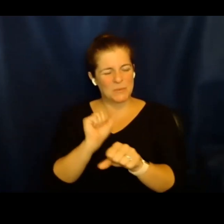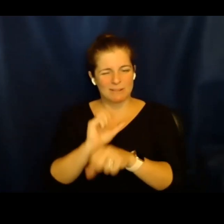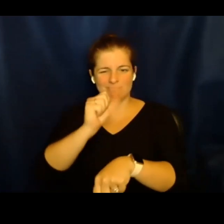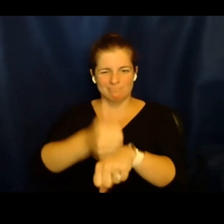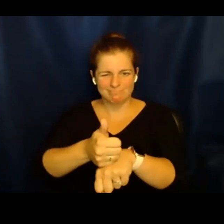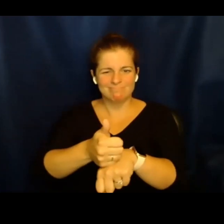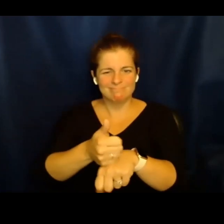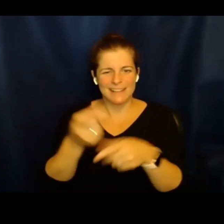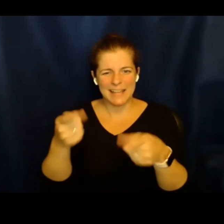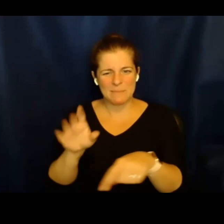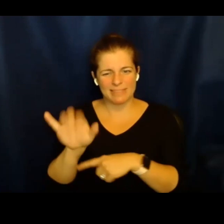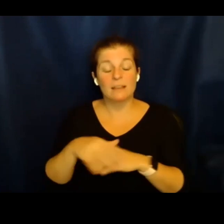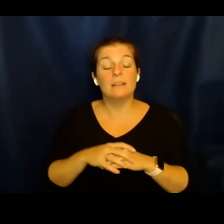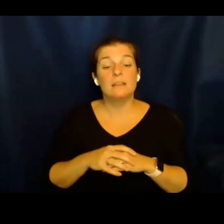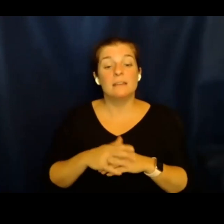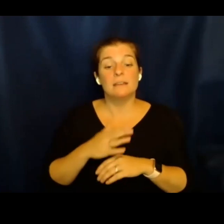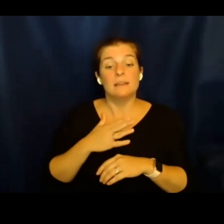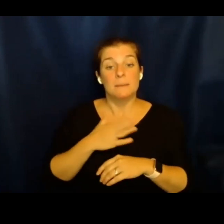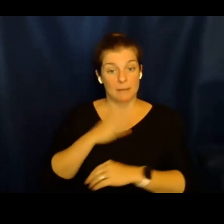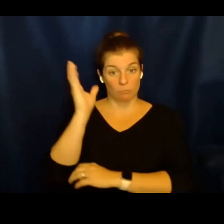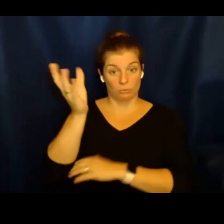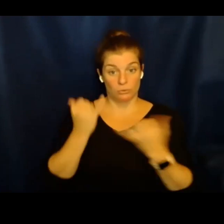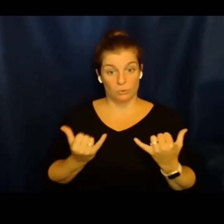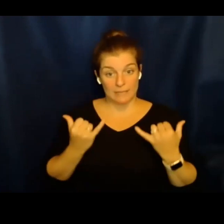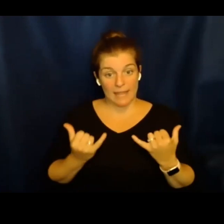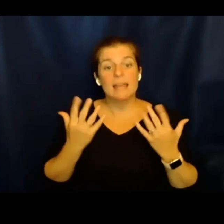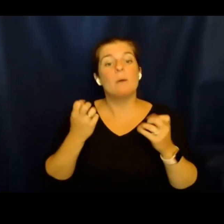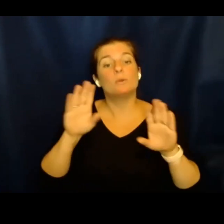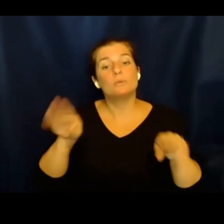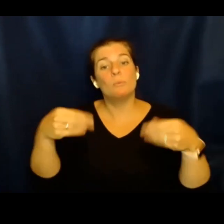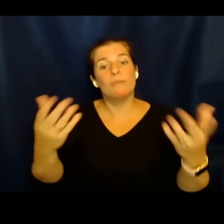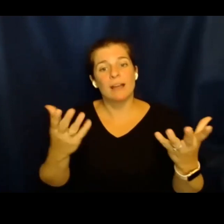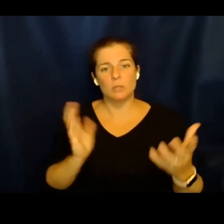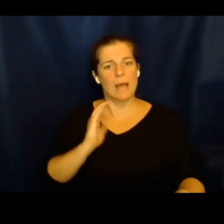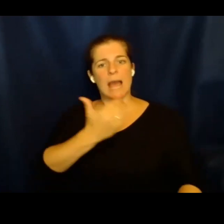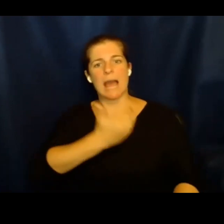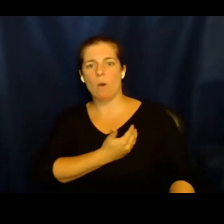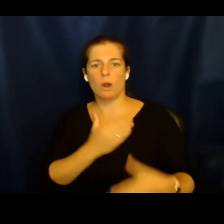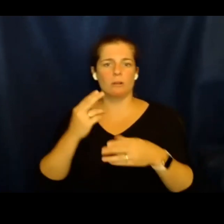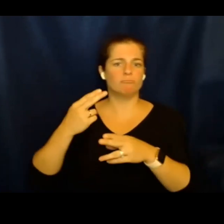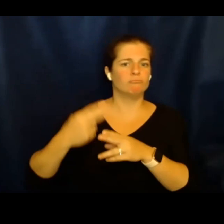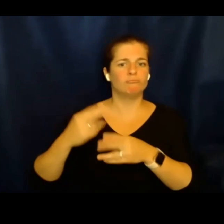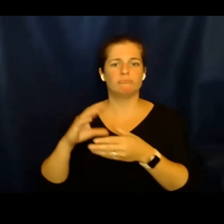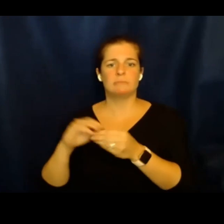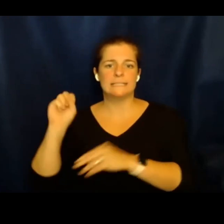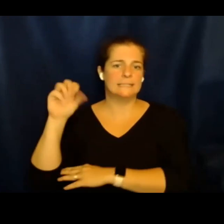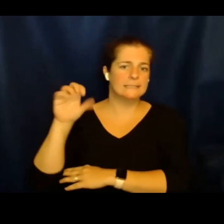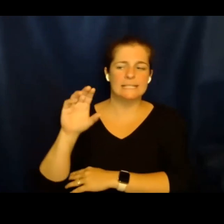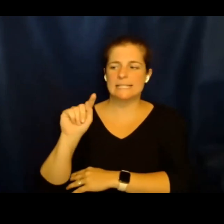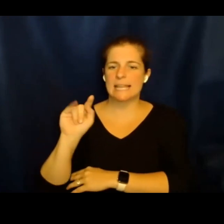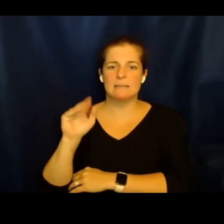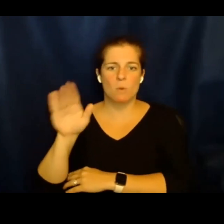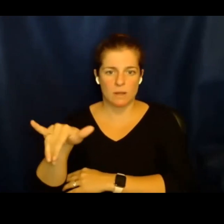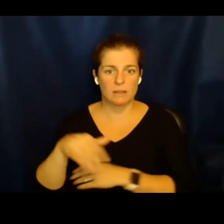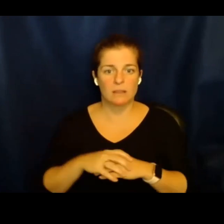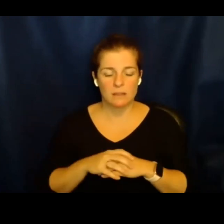is in part to give you our testimony, but also to ask, what is it that we can